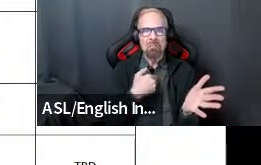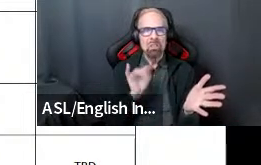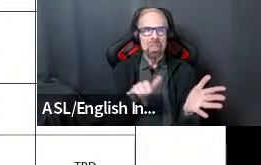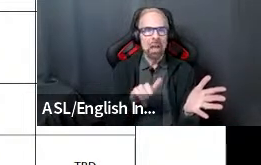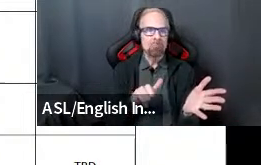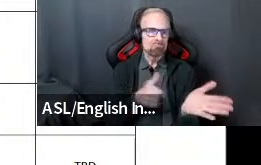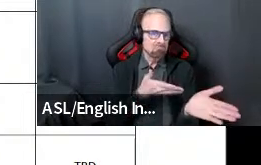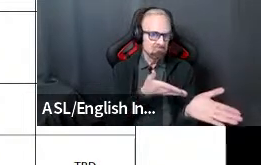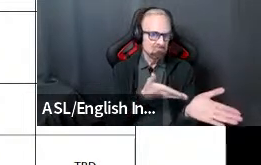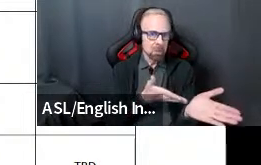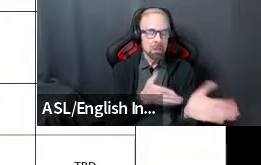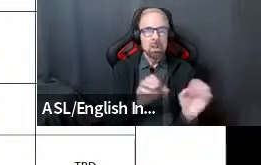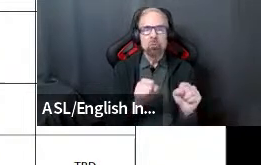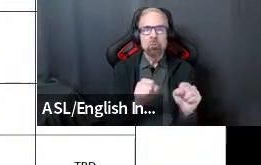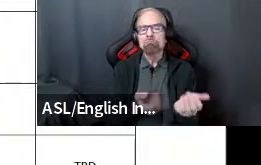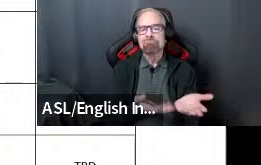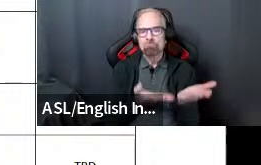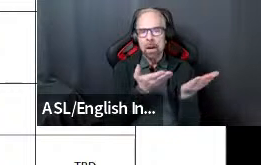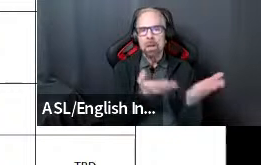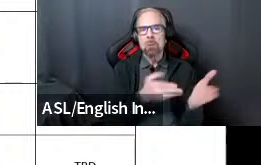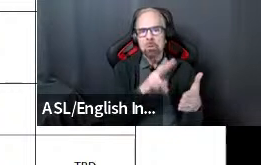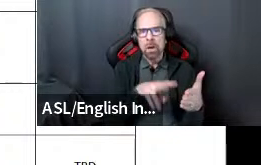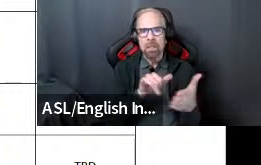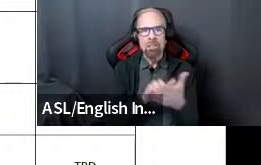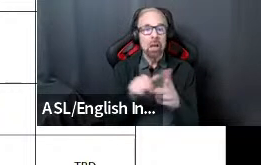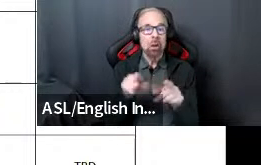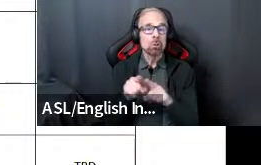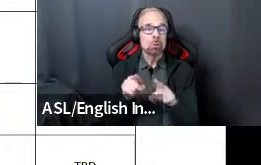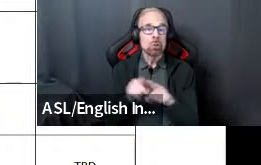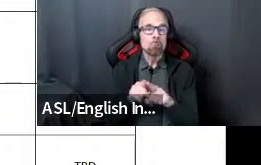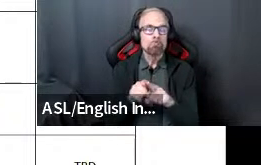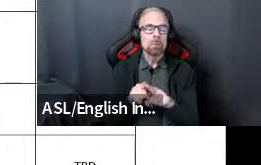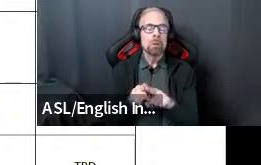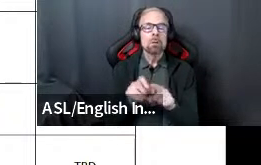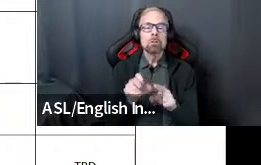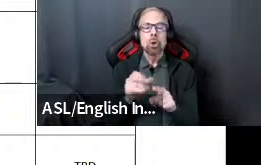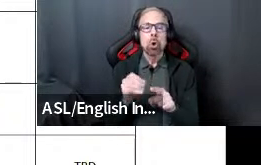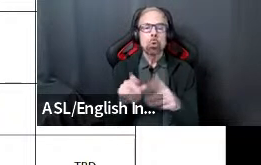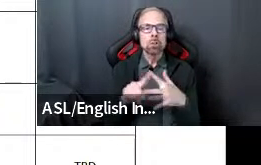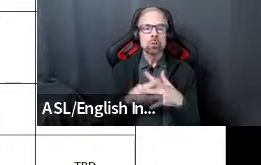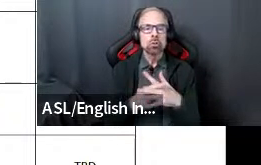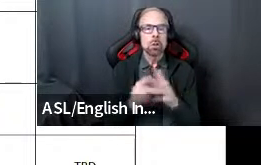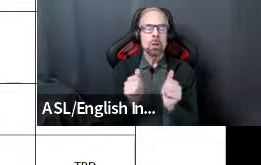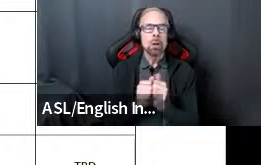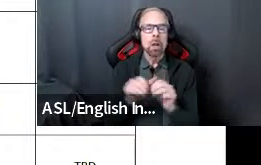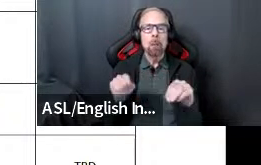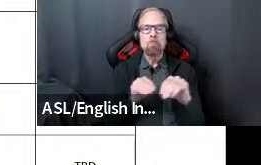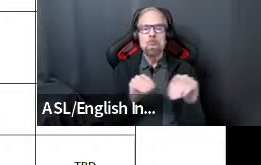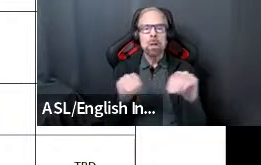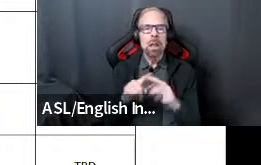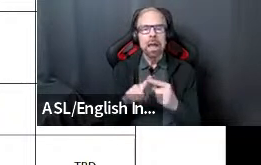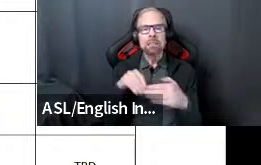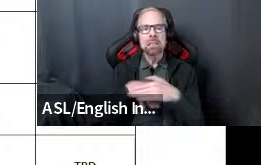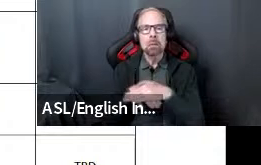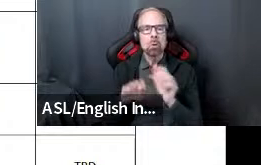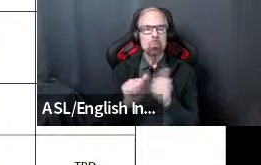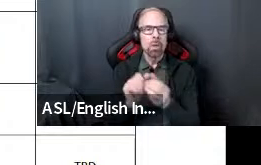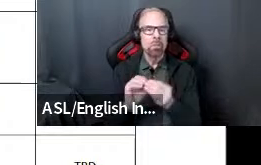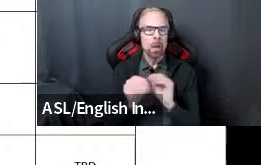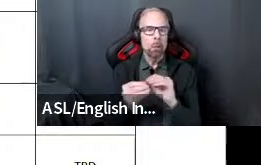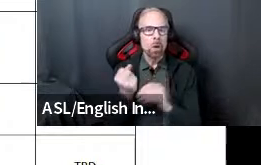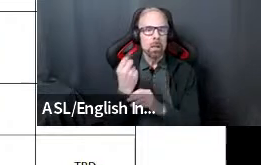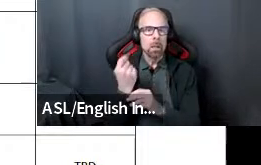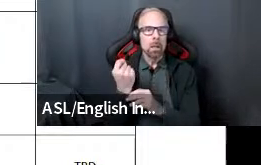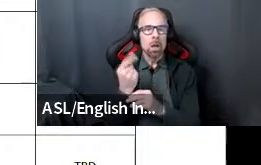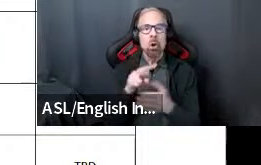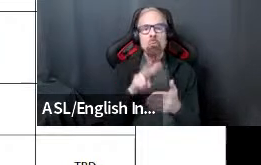handy, recommend you take a look at that too. Okay, so starting in mobility and accessibility with number 11, it